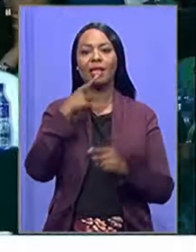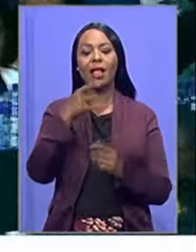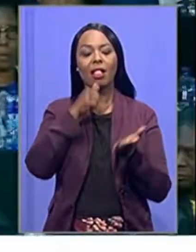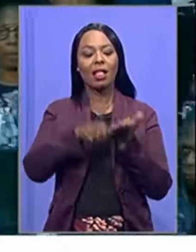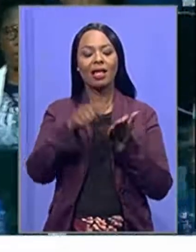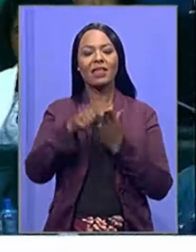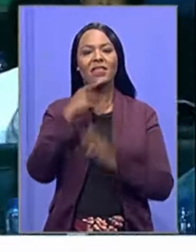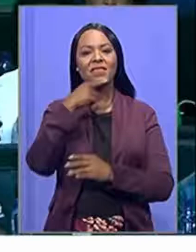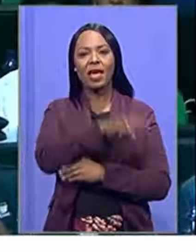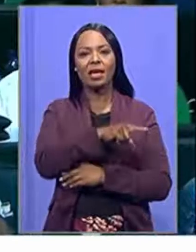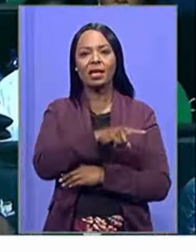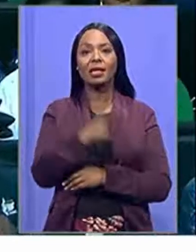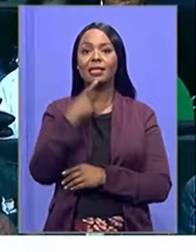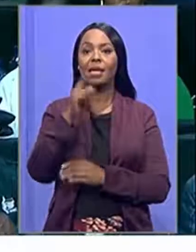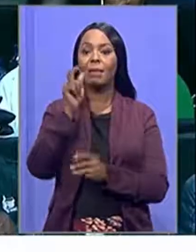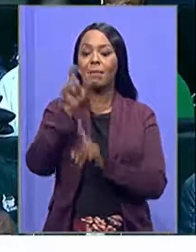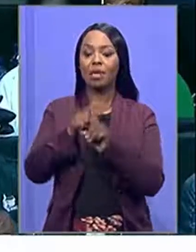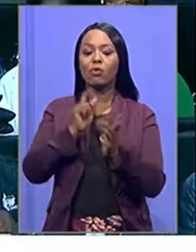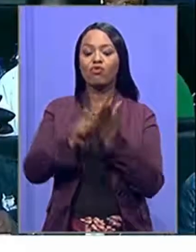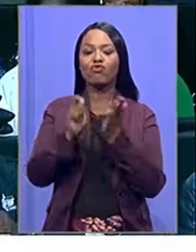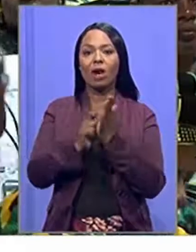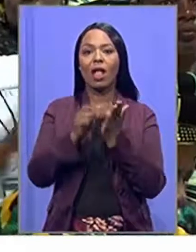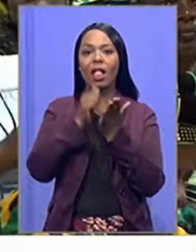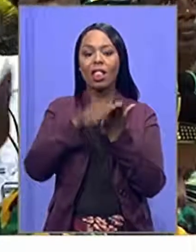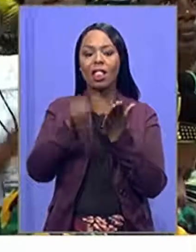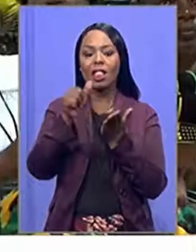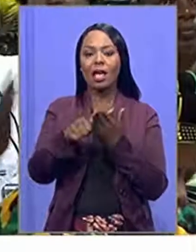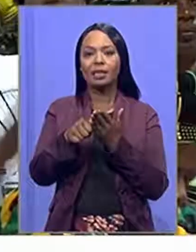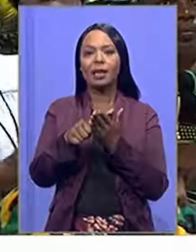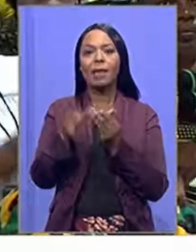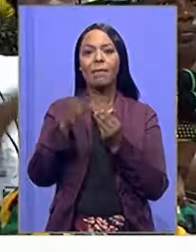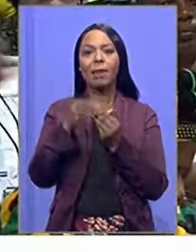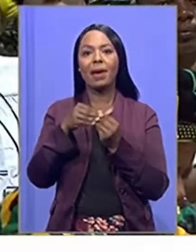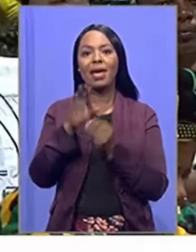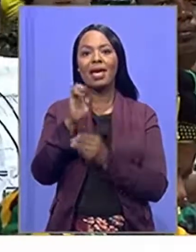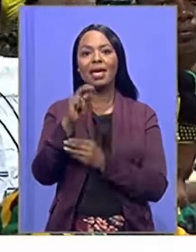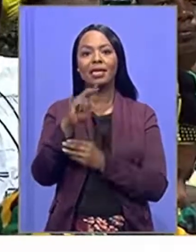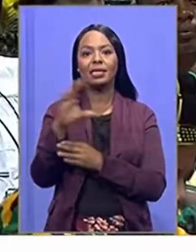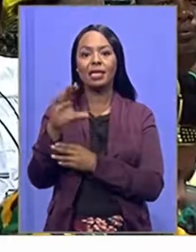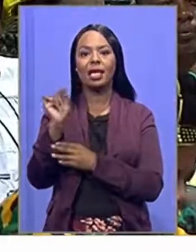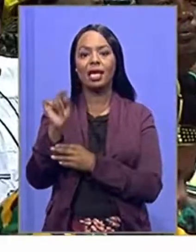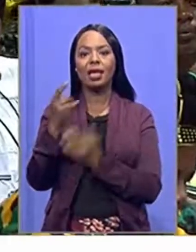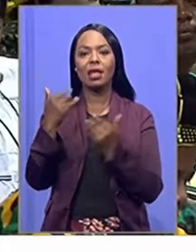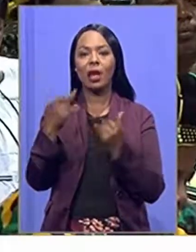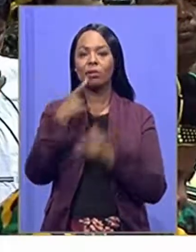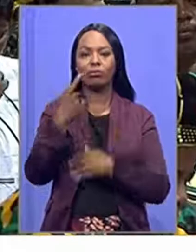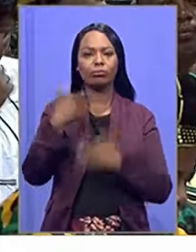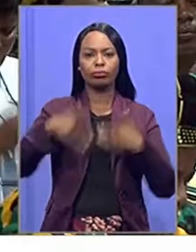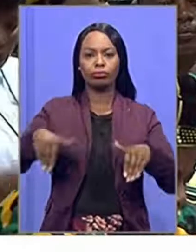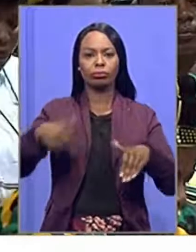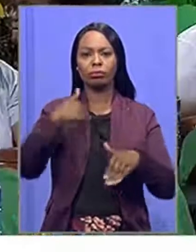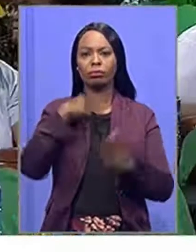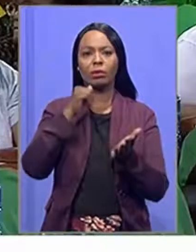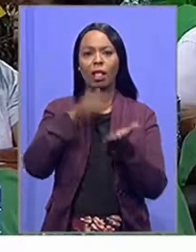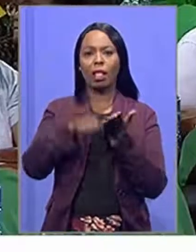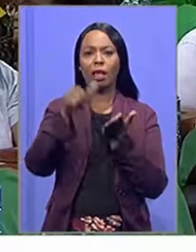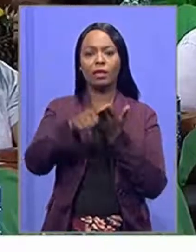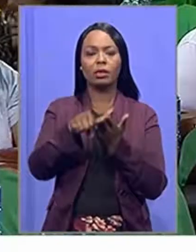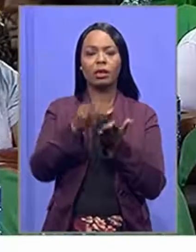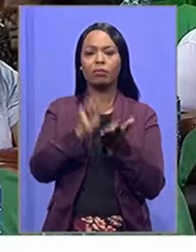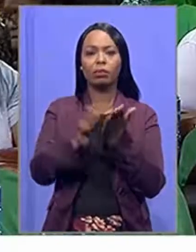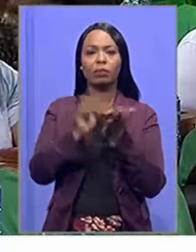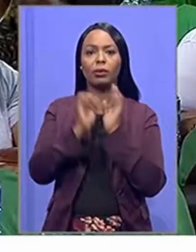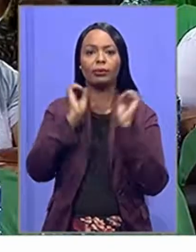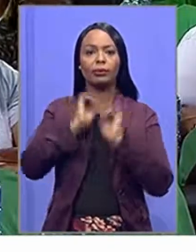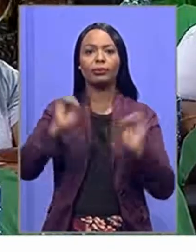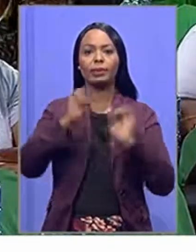wa lekalo leo Kgalema Motlanthe yo e leng tokolo ya ANC kwa KwaZulu-Natal o ipetse kgakajana le lekwalo leo a re ditokolo